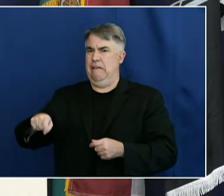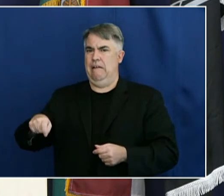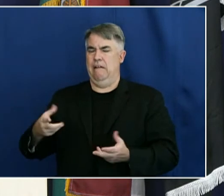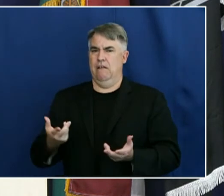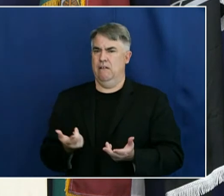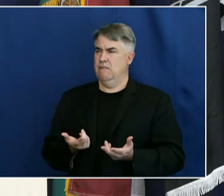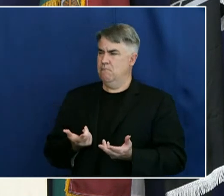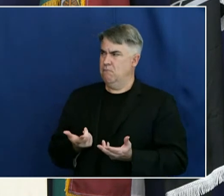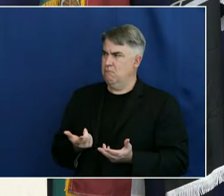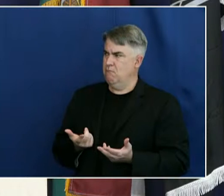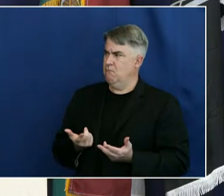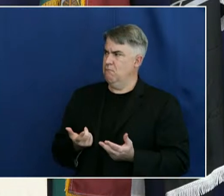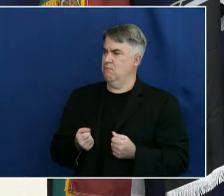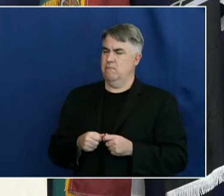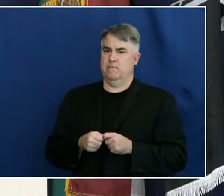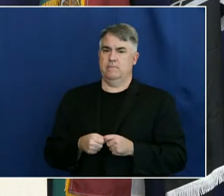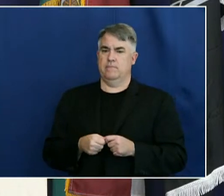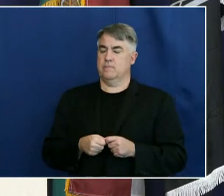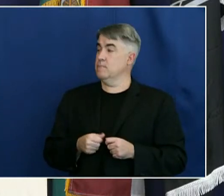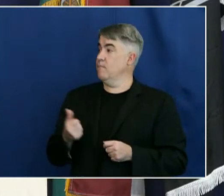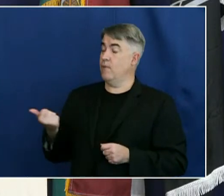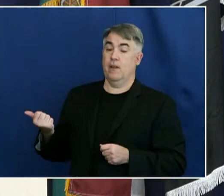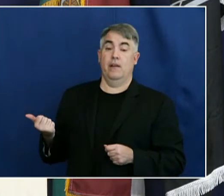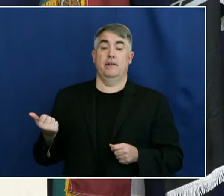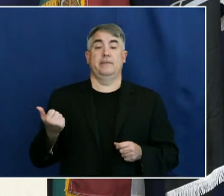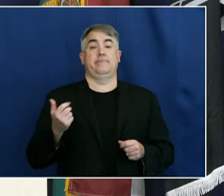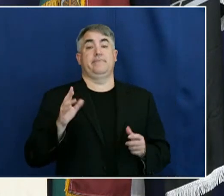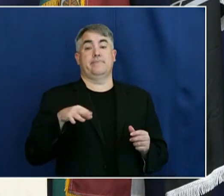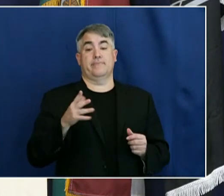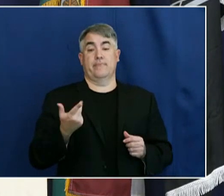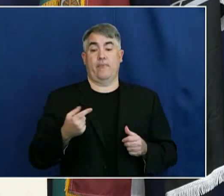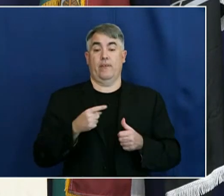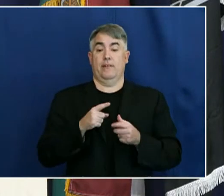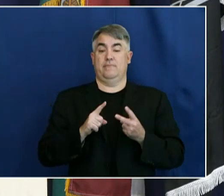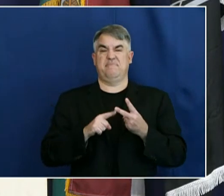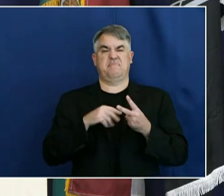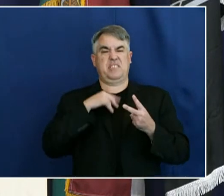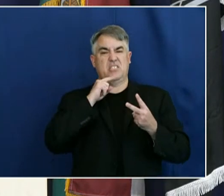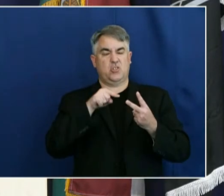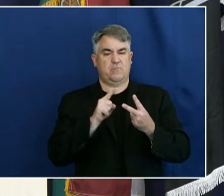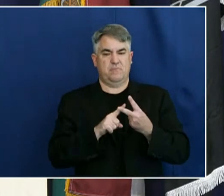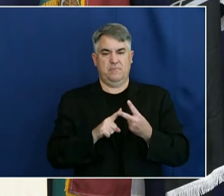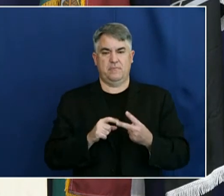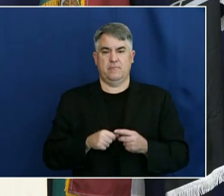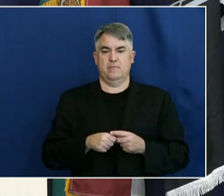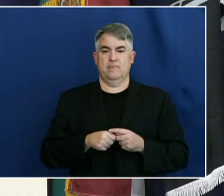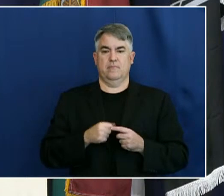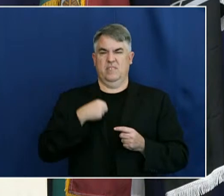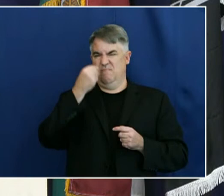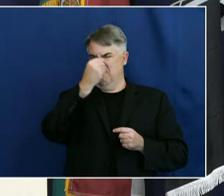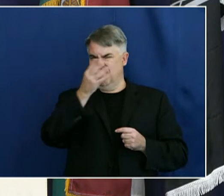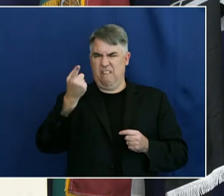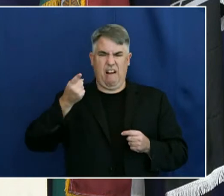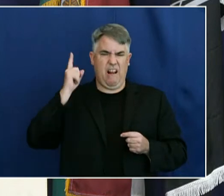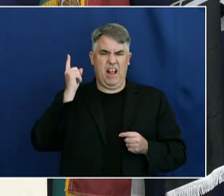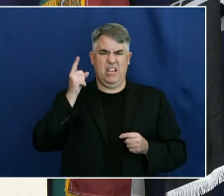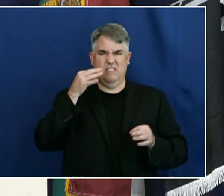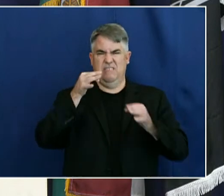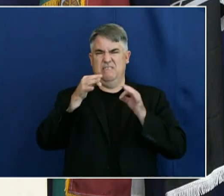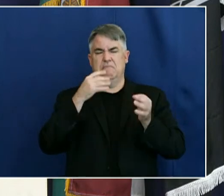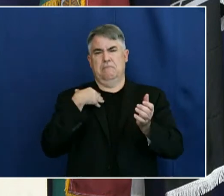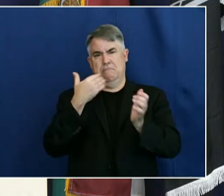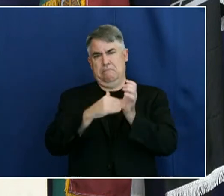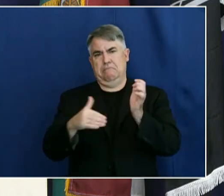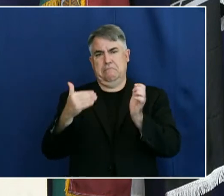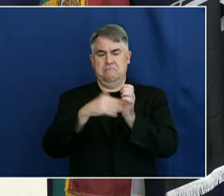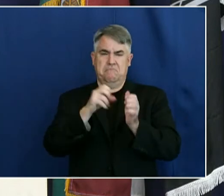that other sites could be administering? Yeah, let me take the second one first. We addressed this last week and have addressed it multiple times, but there's no